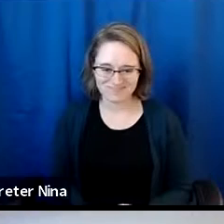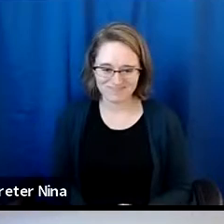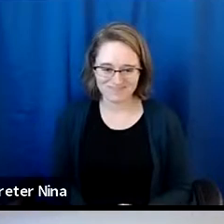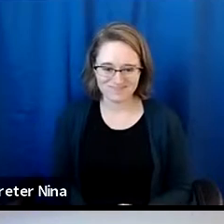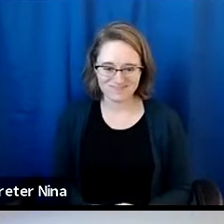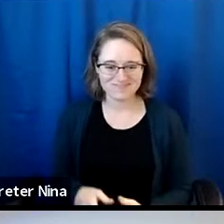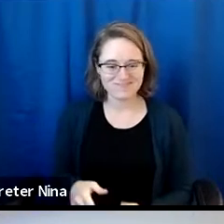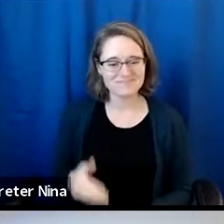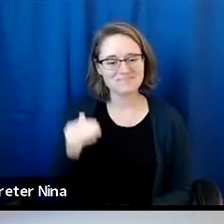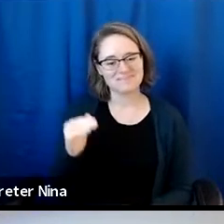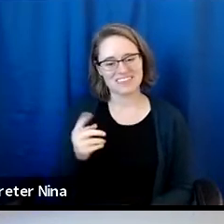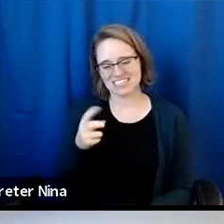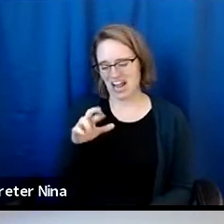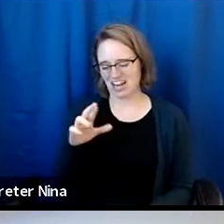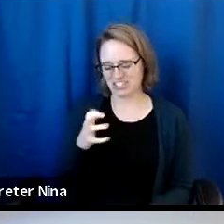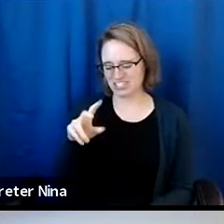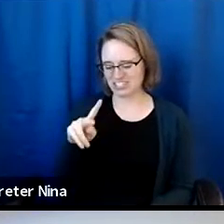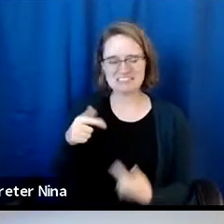I'll go next, Joyce.